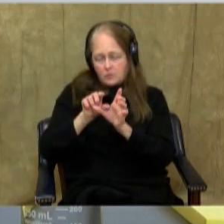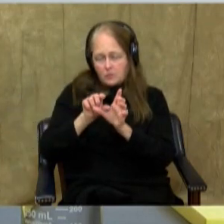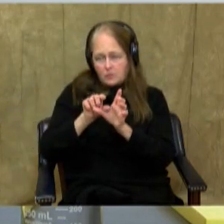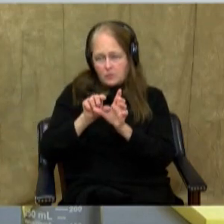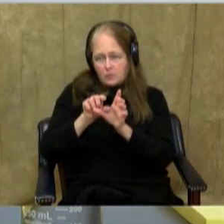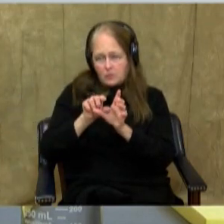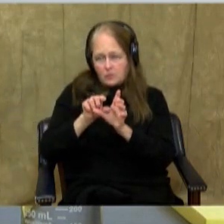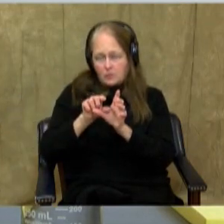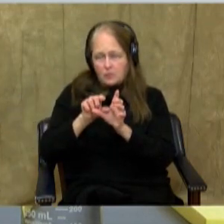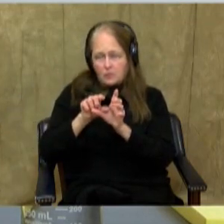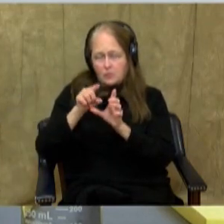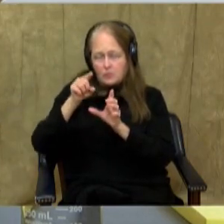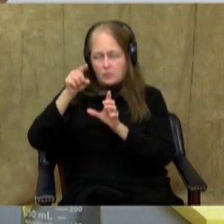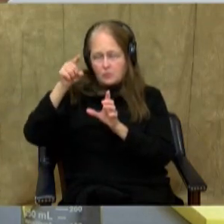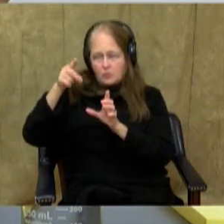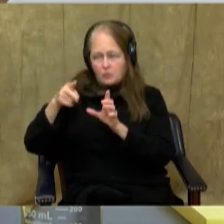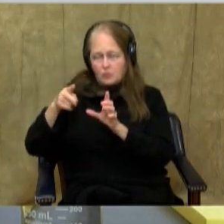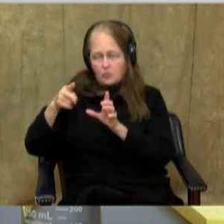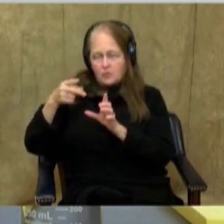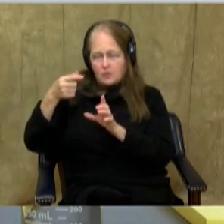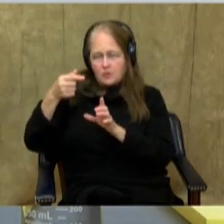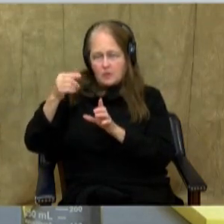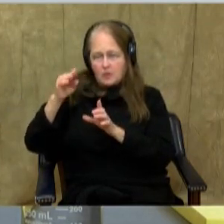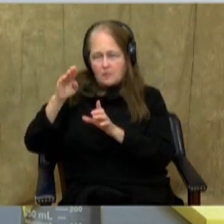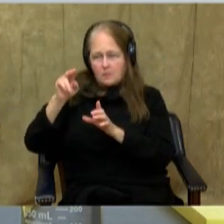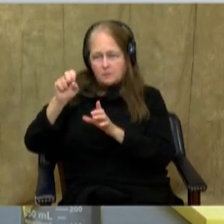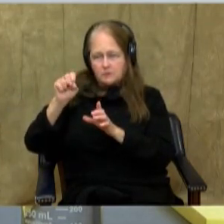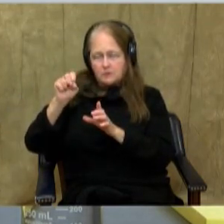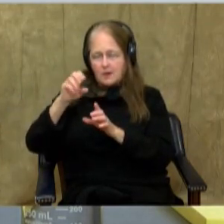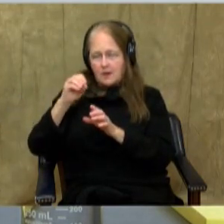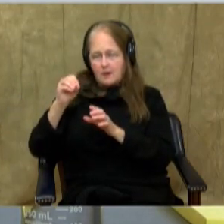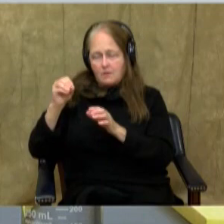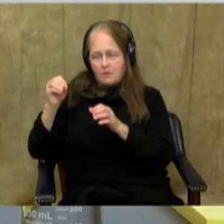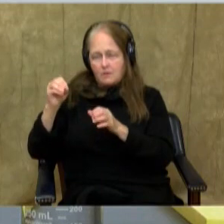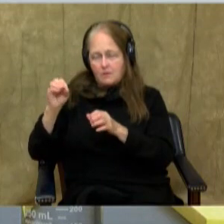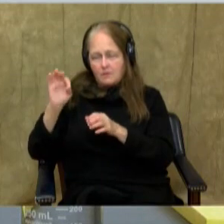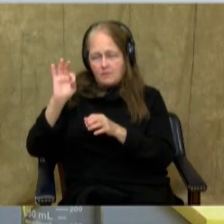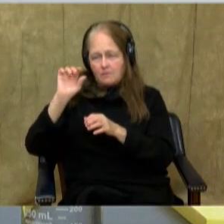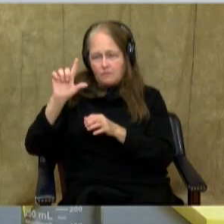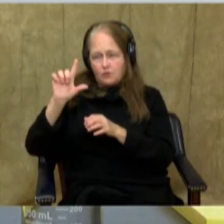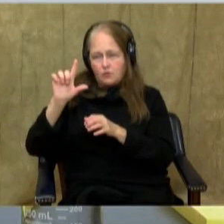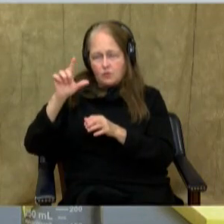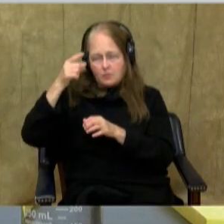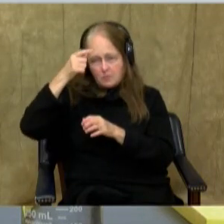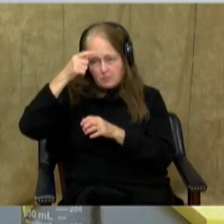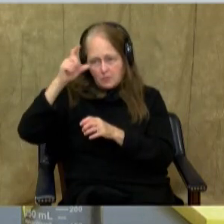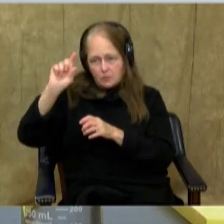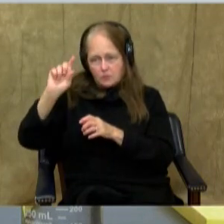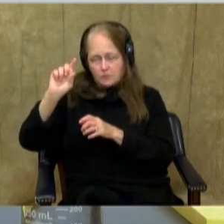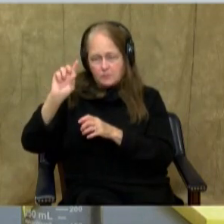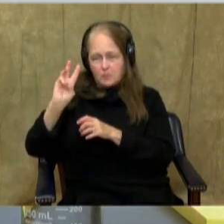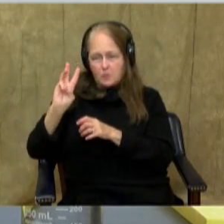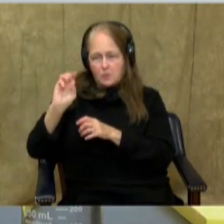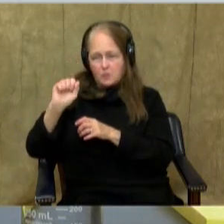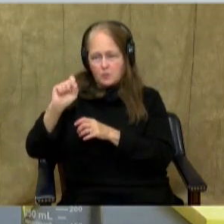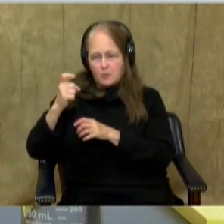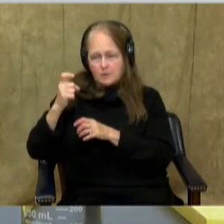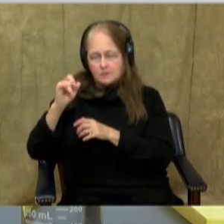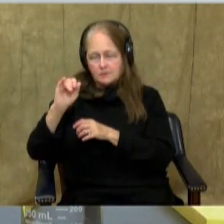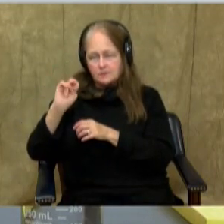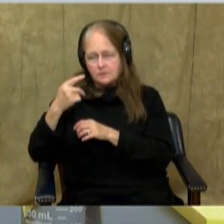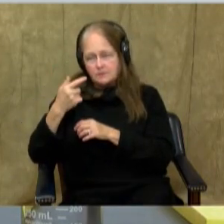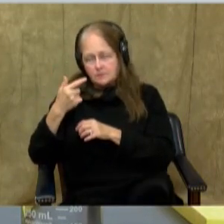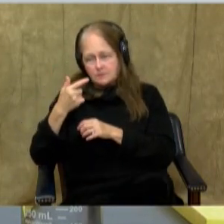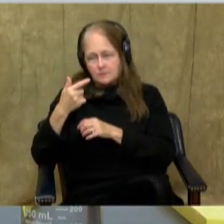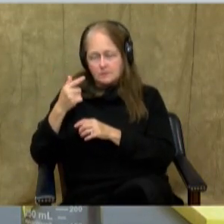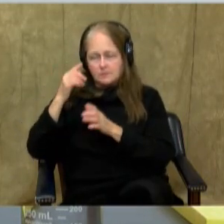a quarter moon, then we have a gibbous moon, then we're at full moon. That moon series was waxing. If you're